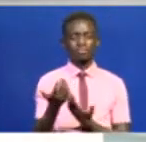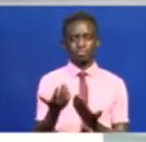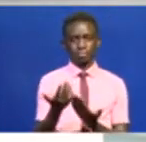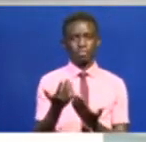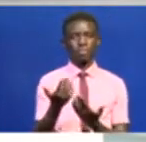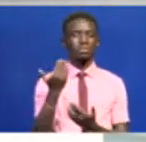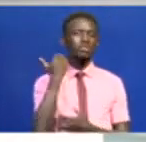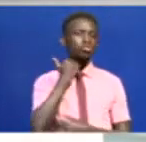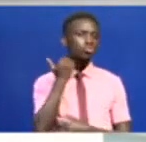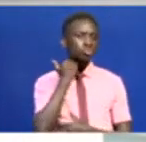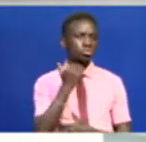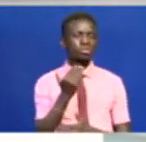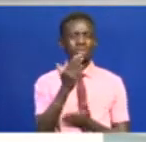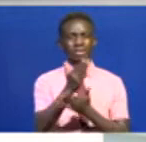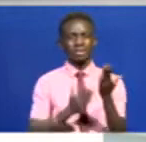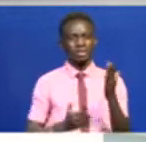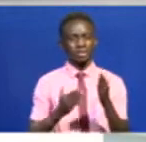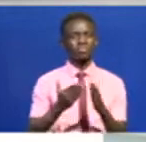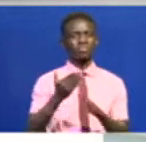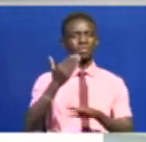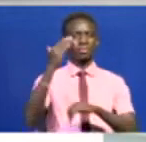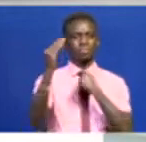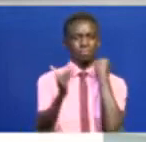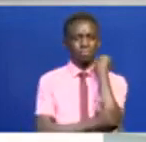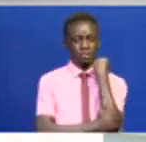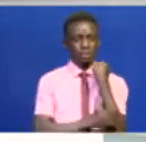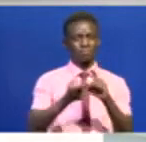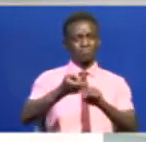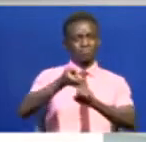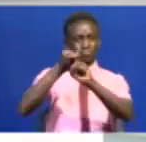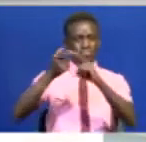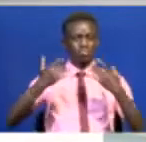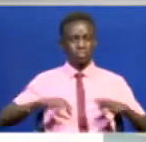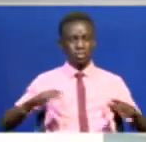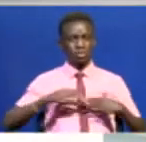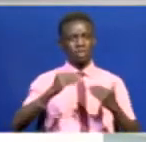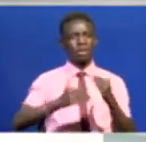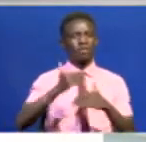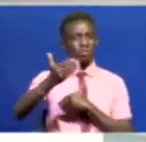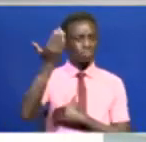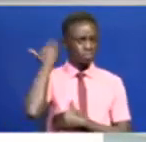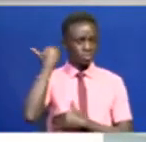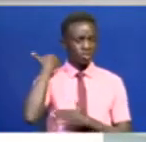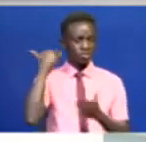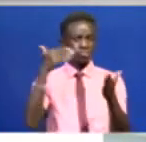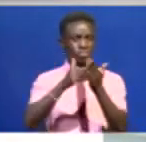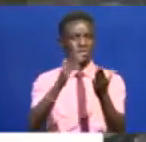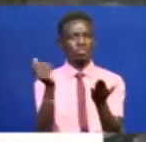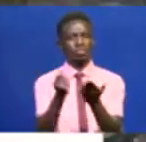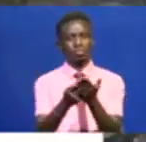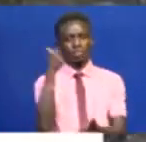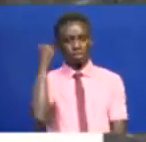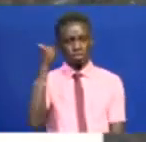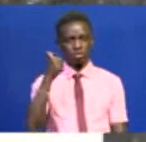value chain by unscrupulous dealers after the lifting of the ban on the purchase and sale of scrap metal.